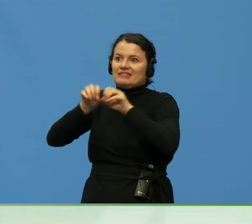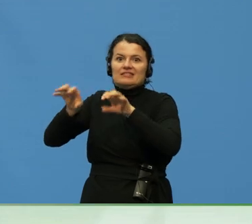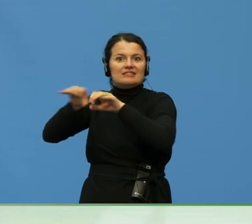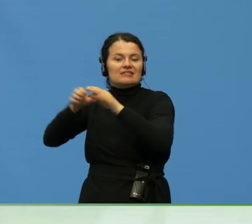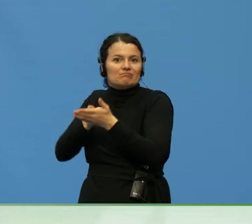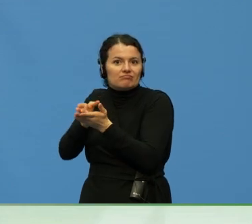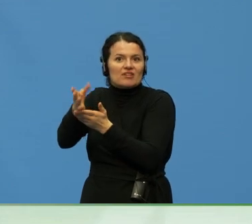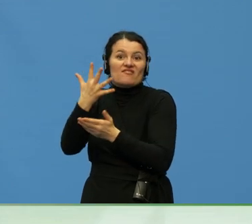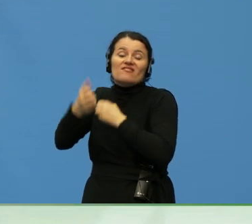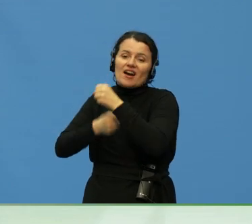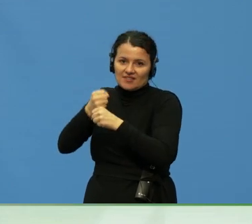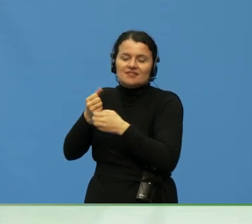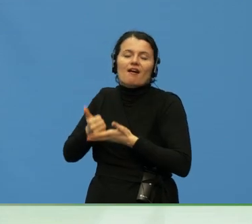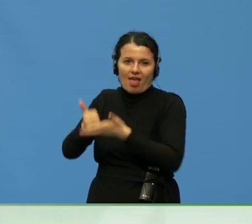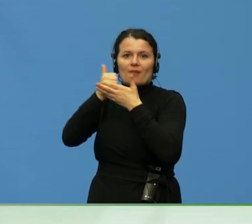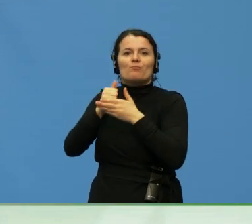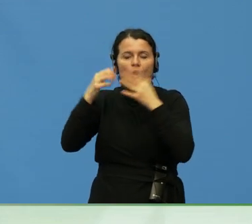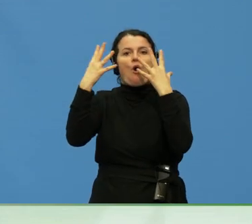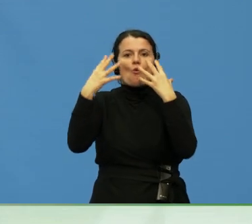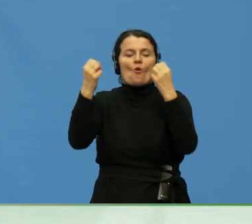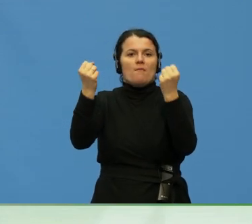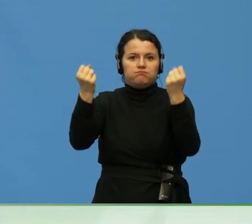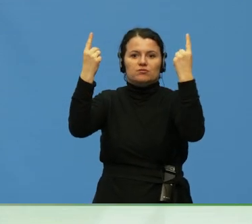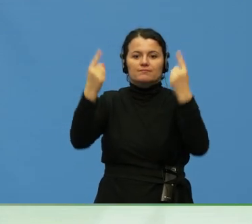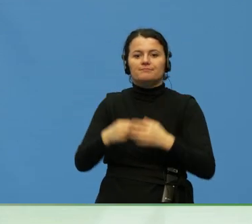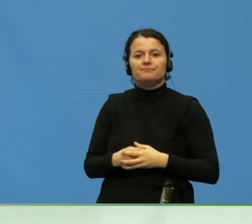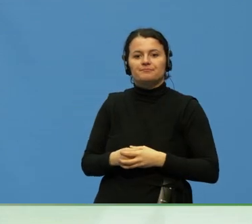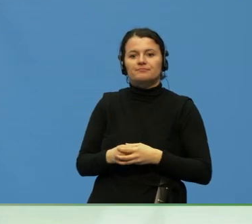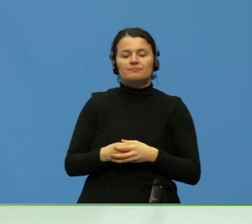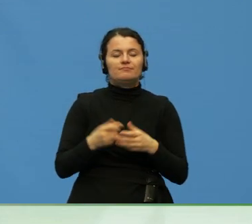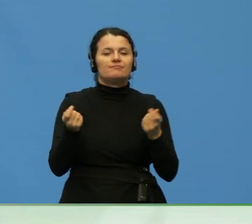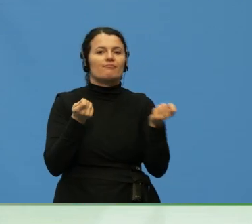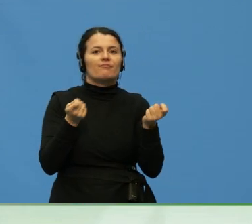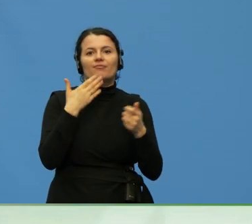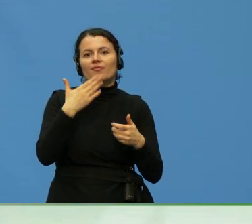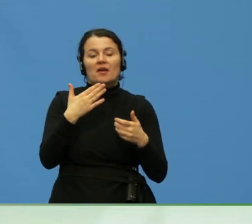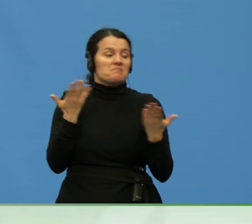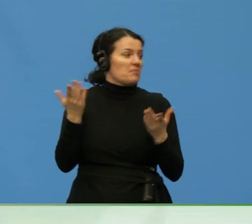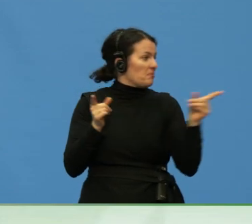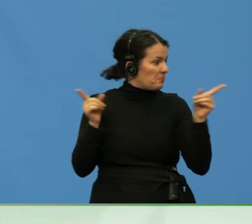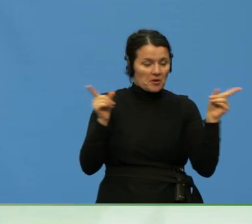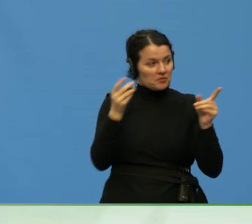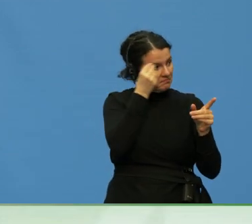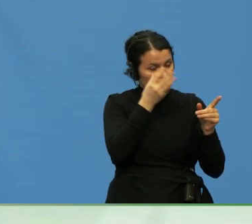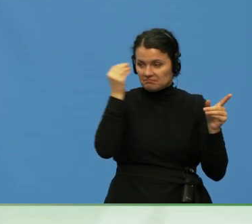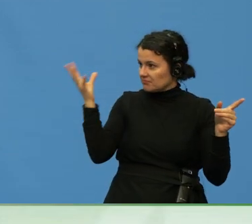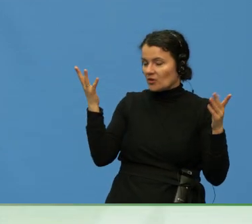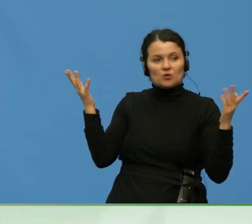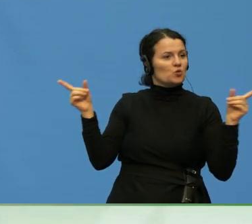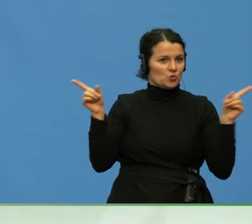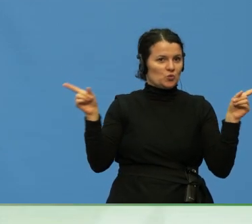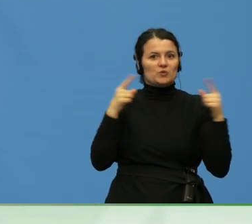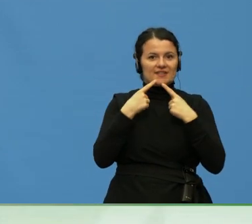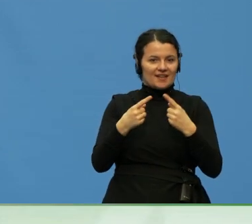remark that I made in my head is when you spoke, and this is then also the segue to the both of you, you said make sure that the transport